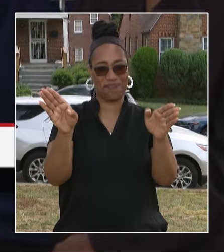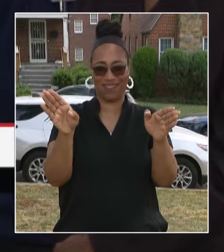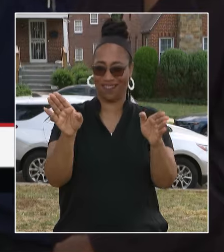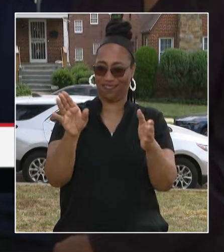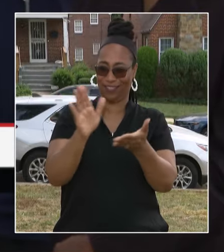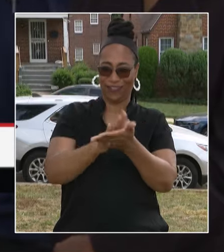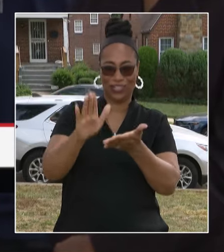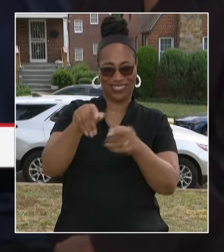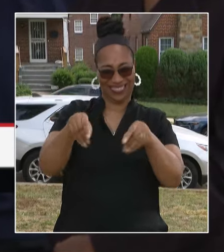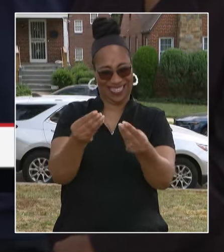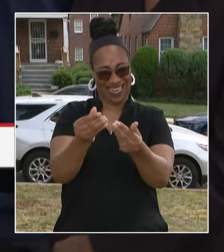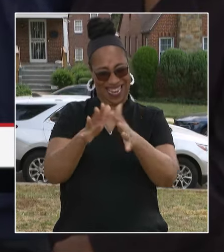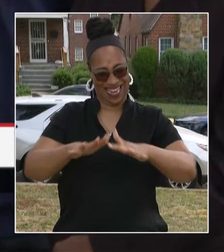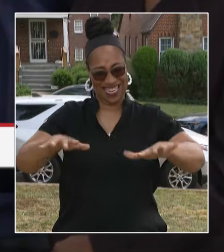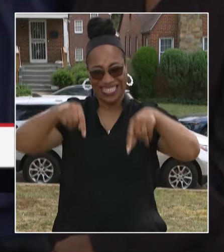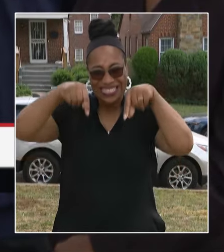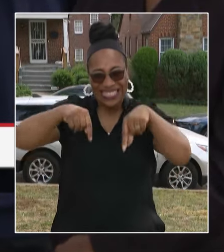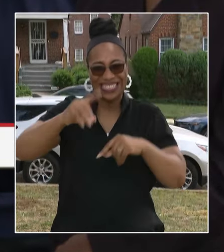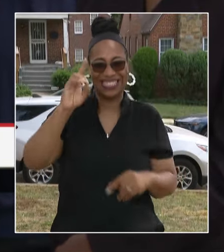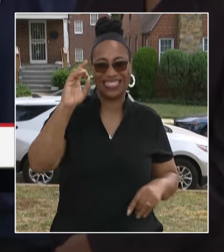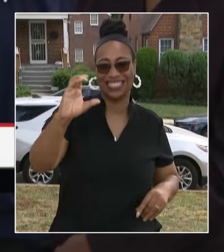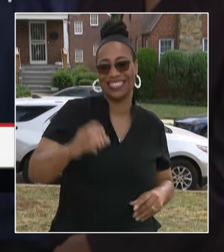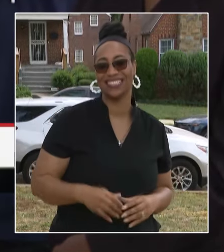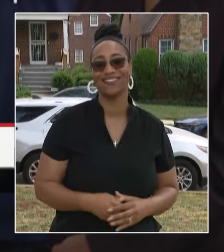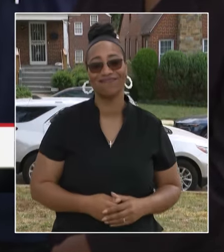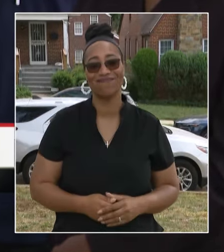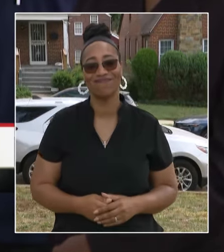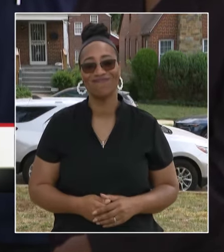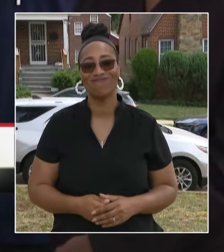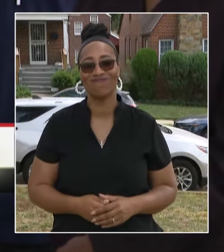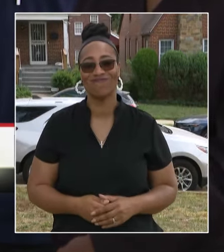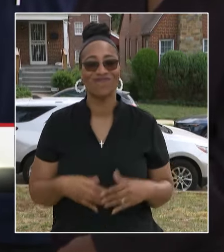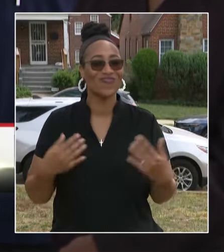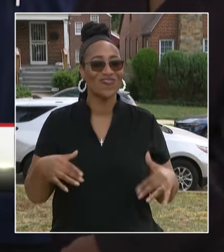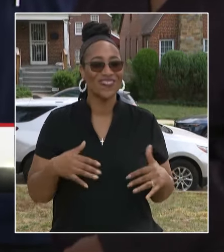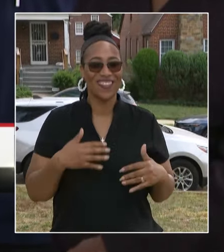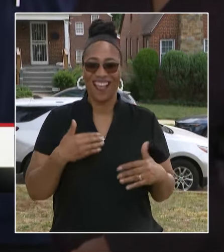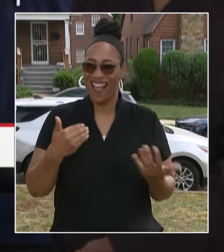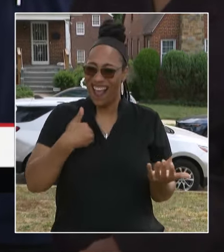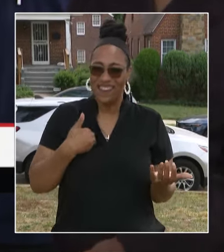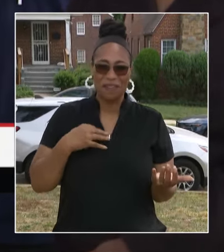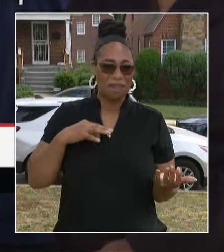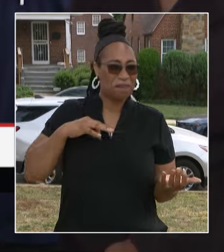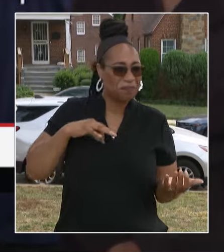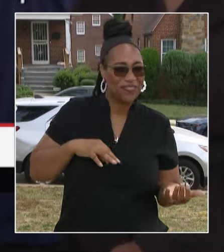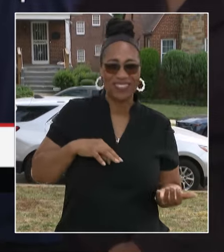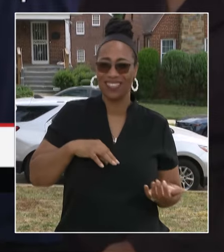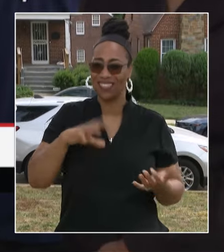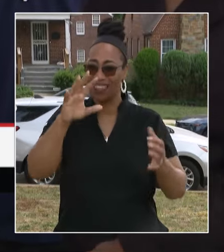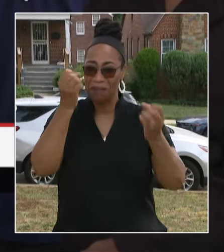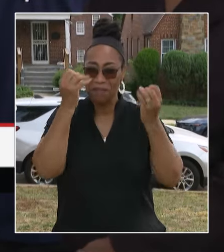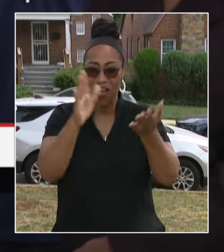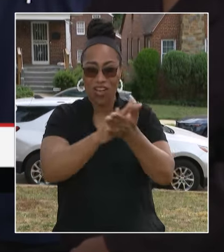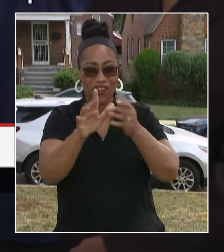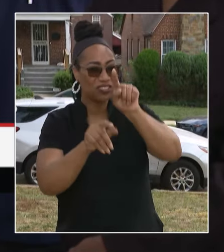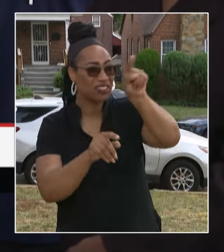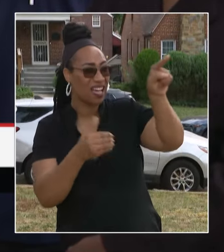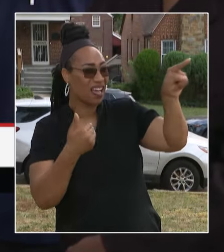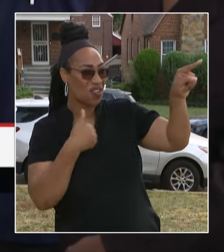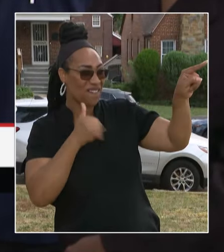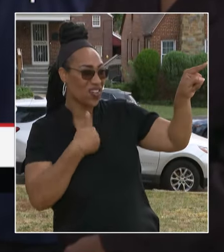don't exist in other places because we focus our efforts on the needs of urban